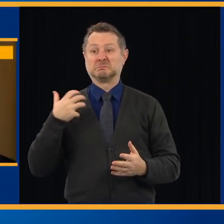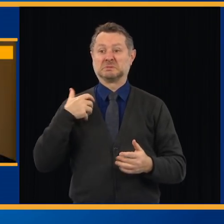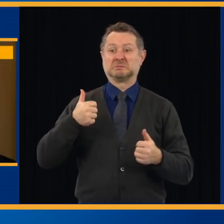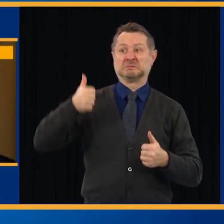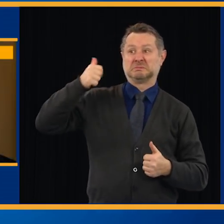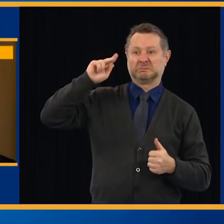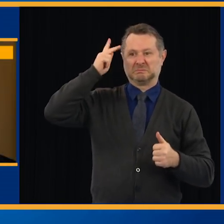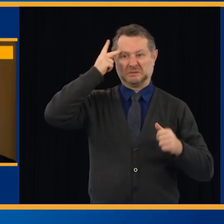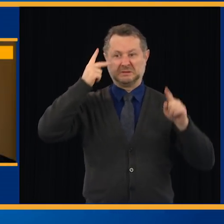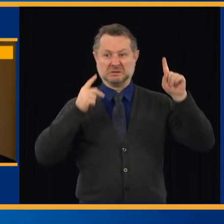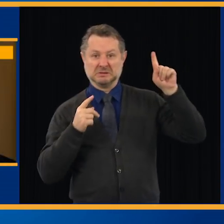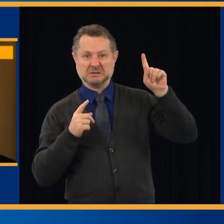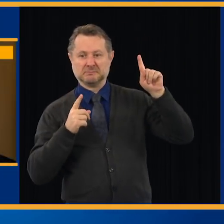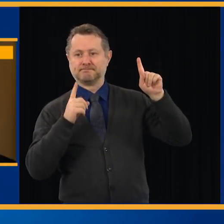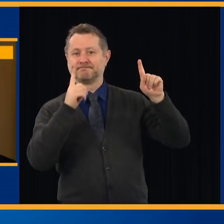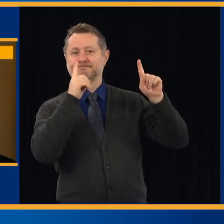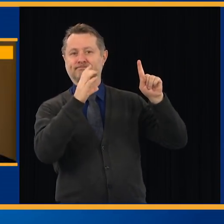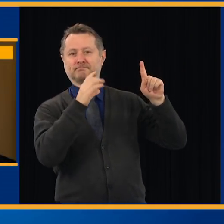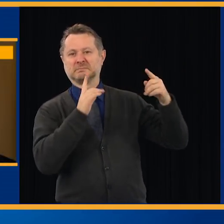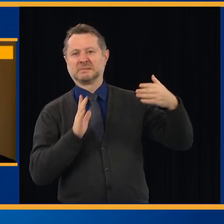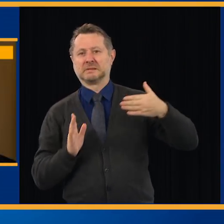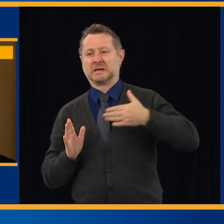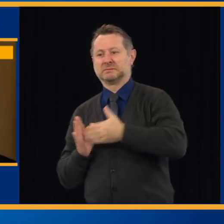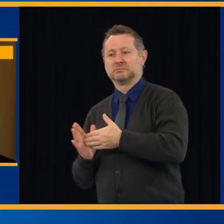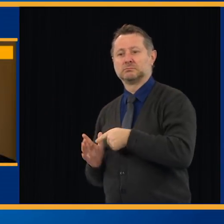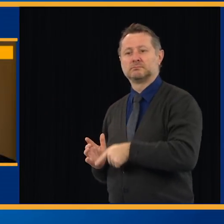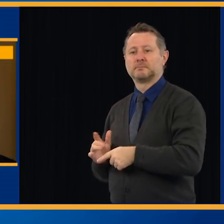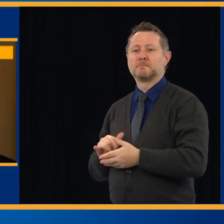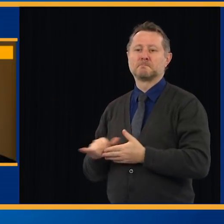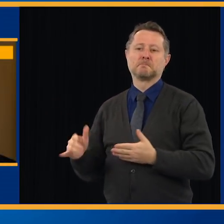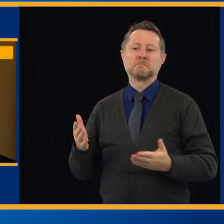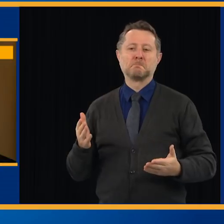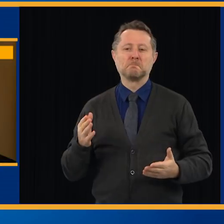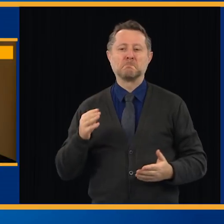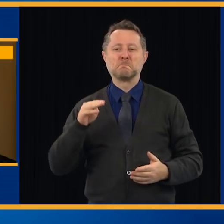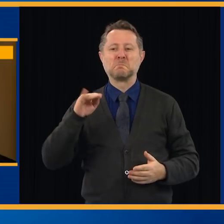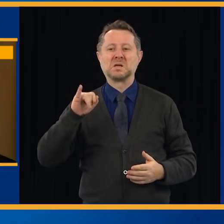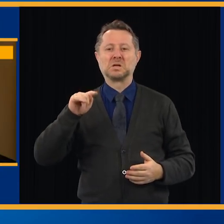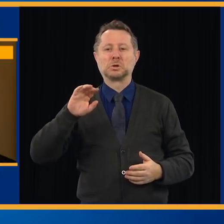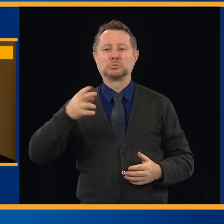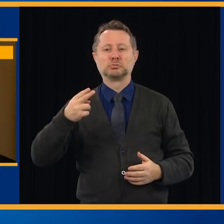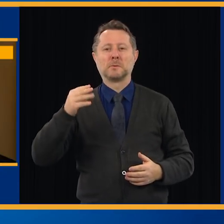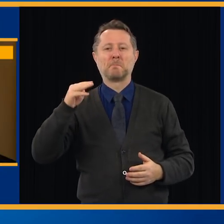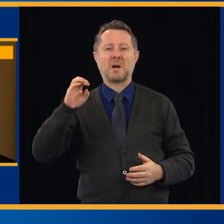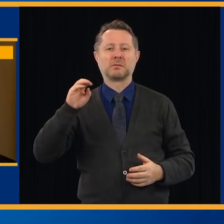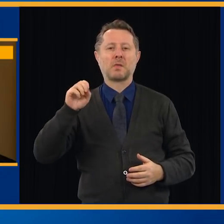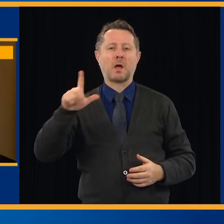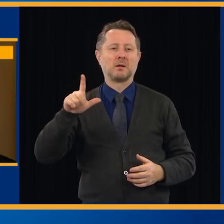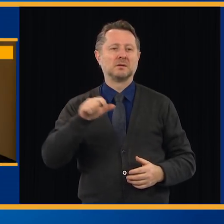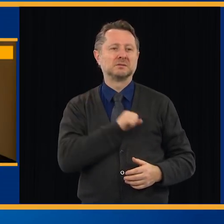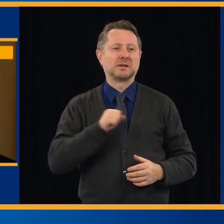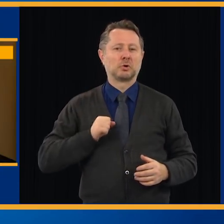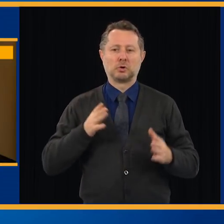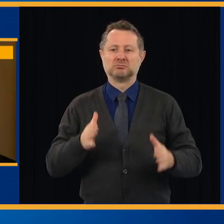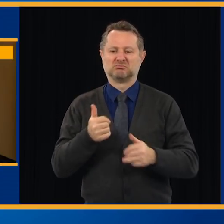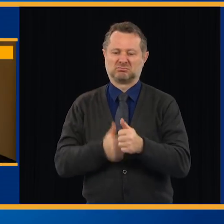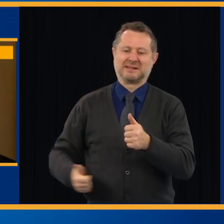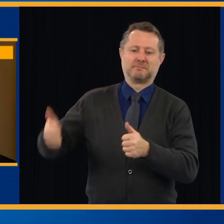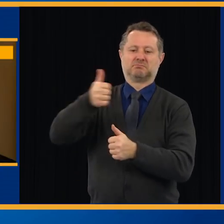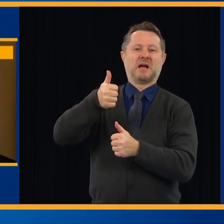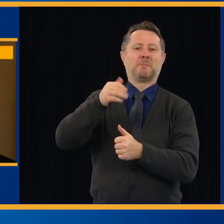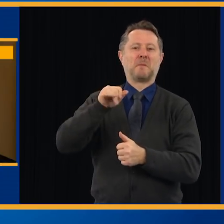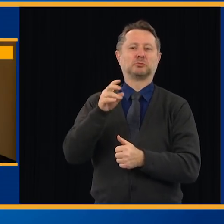against it. They're led by Senator Mitch McConnell, who leads the Senate, who makes it